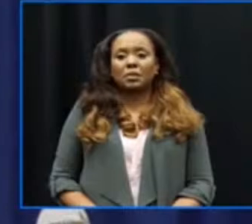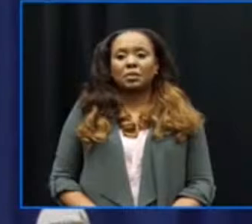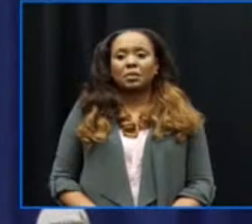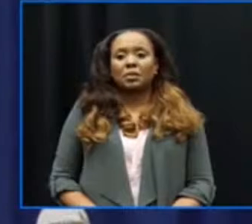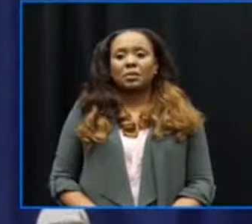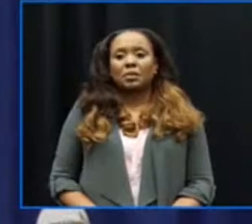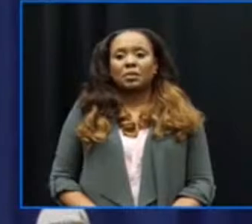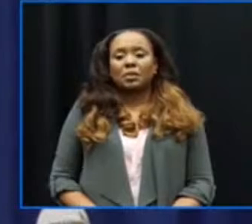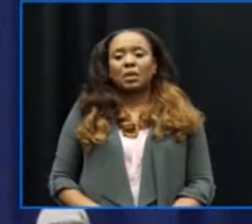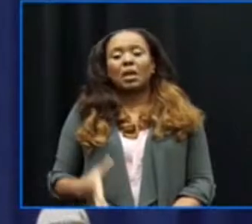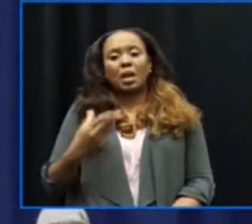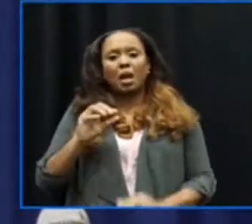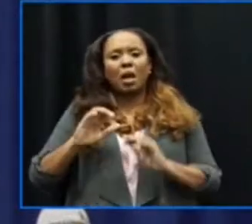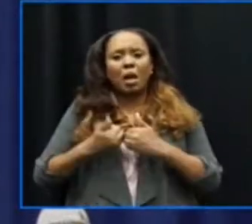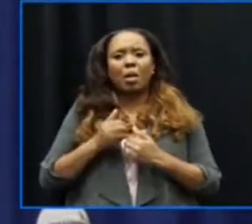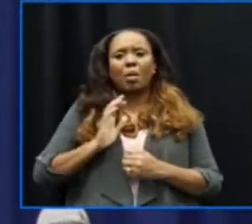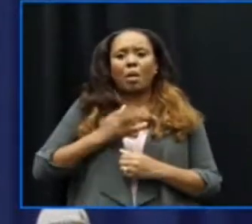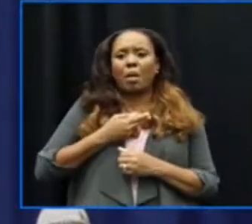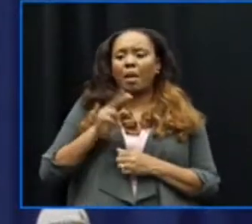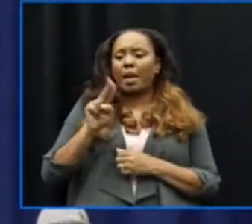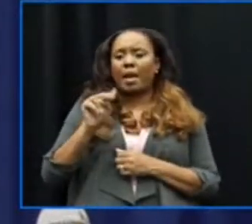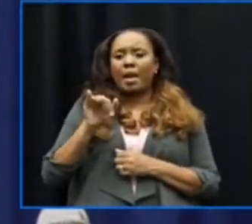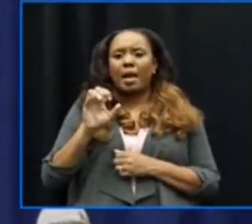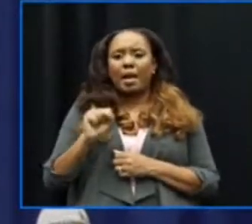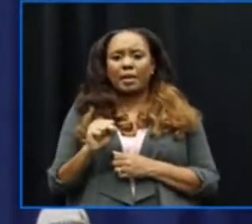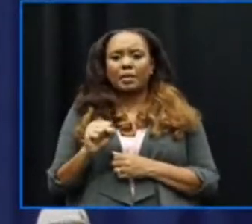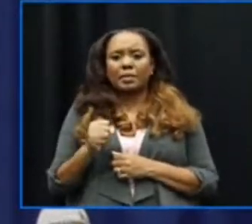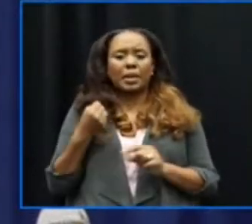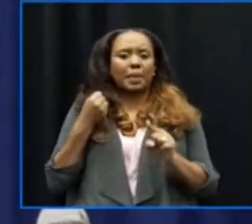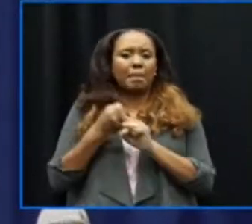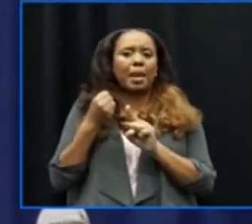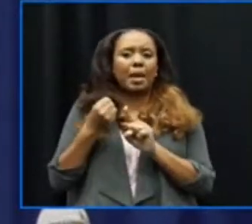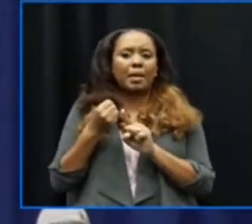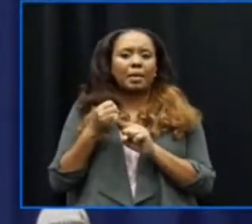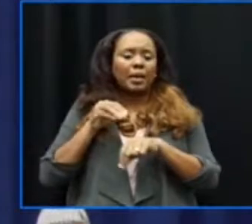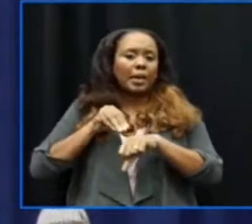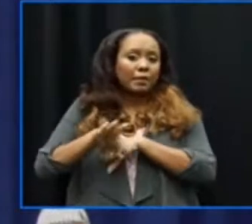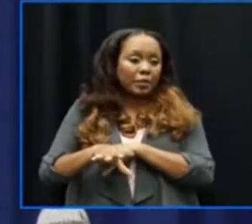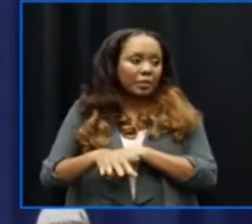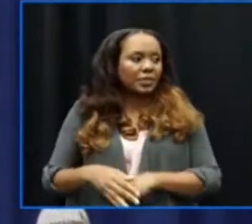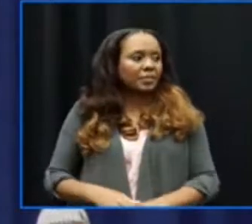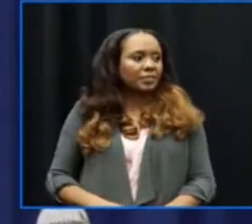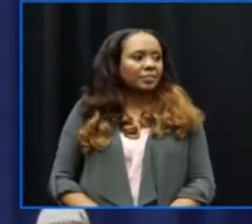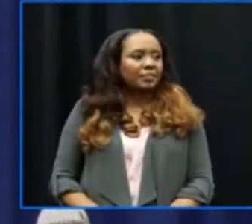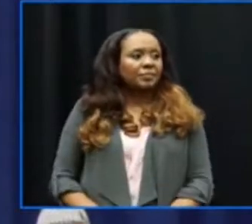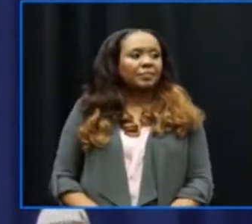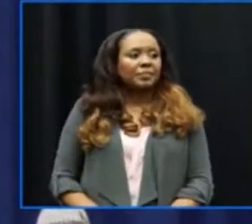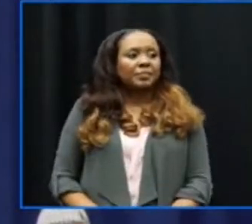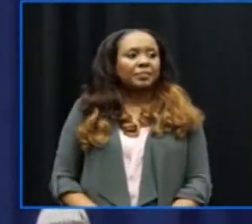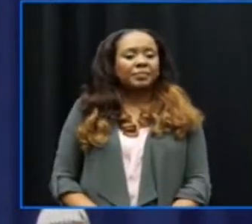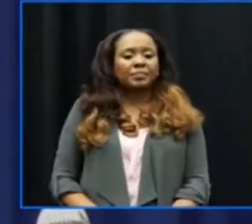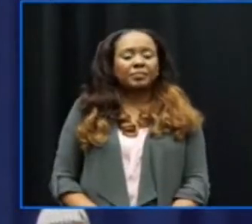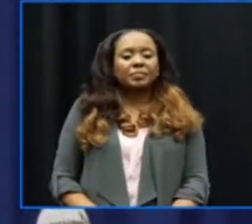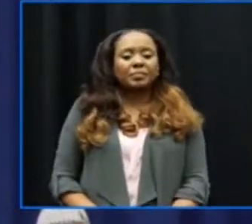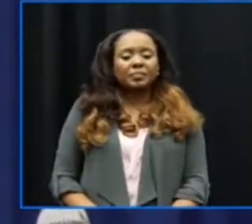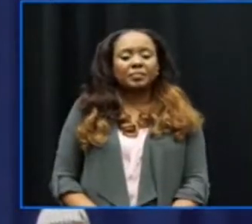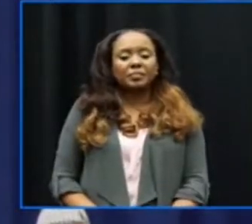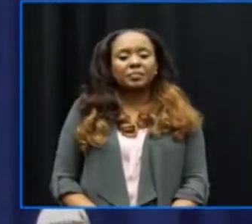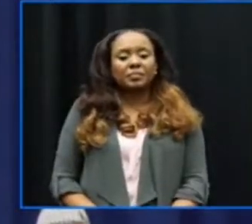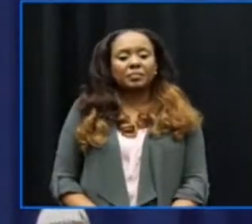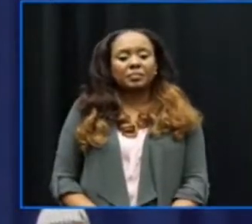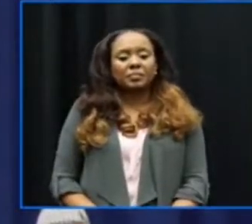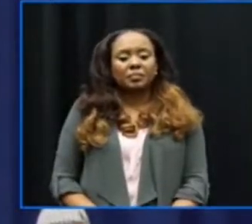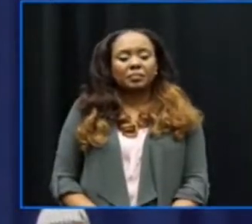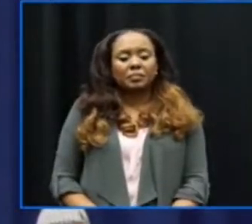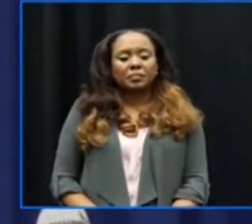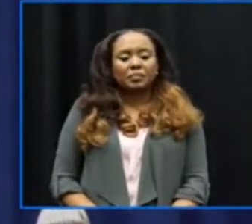state of our National Insurance Fund. It has not escaped us that we